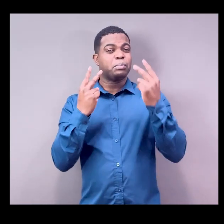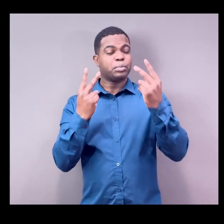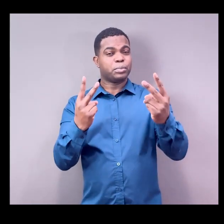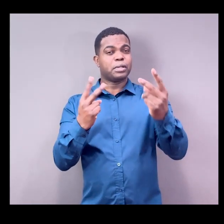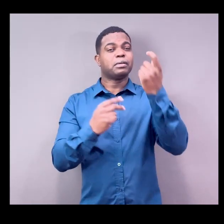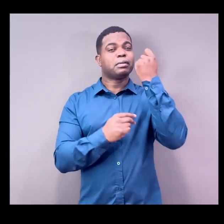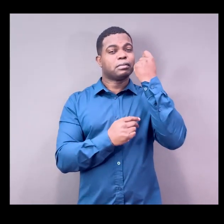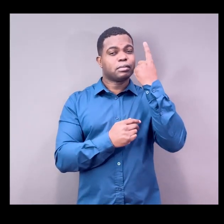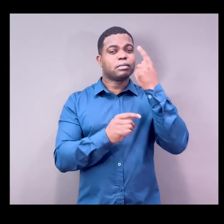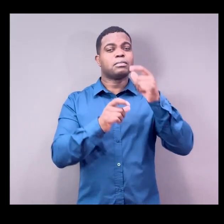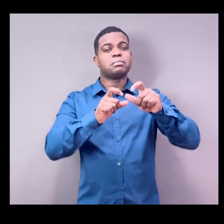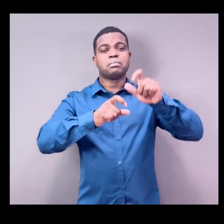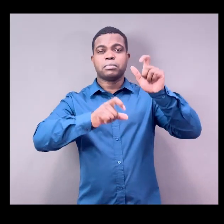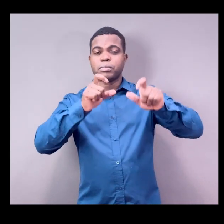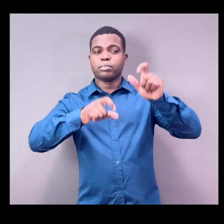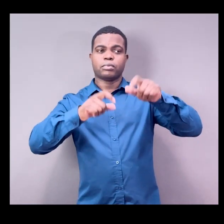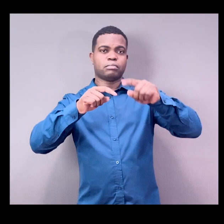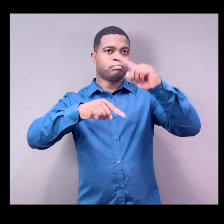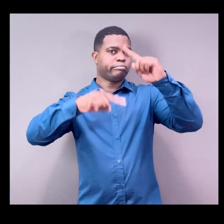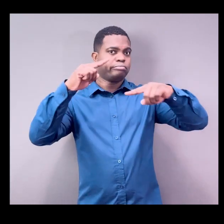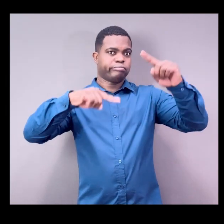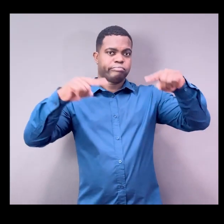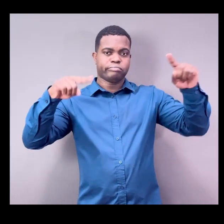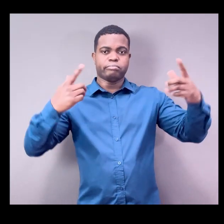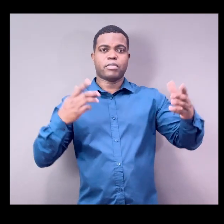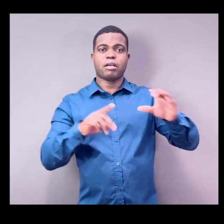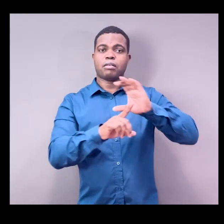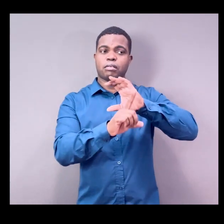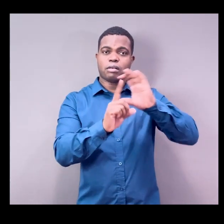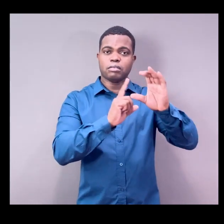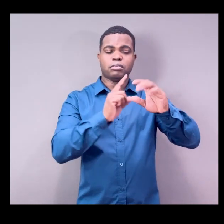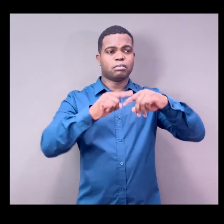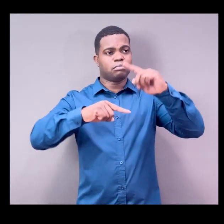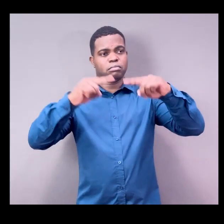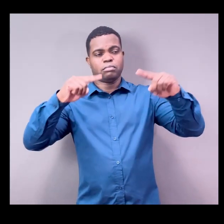to understand the ethical